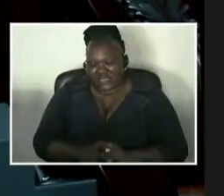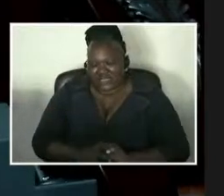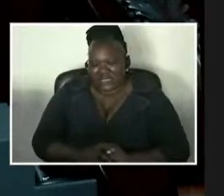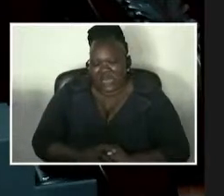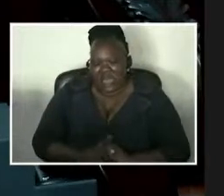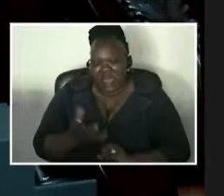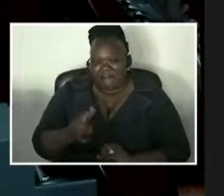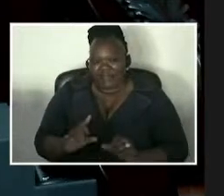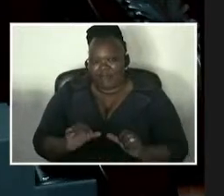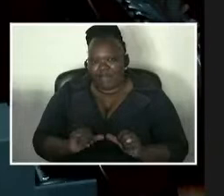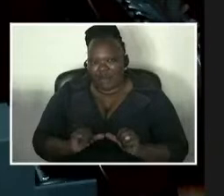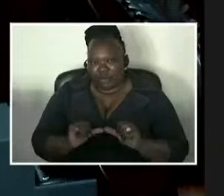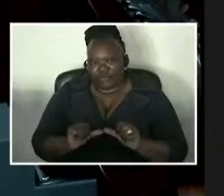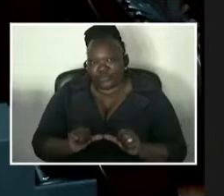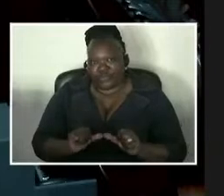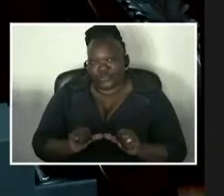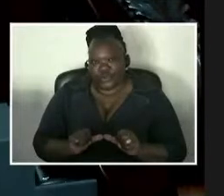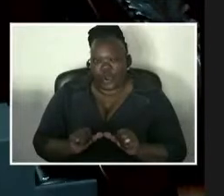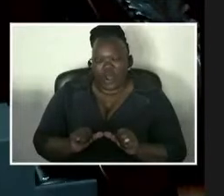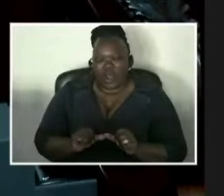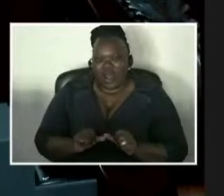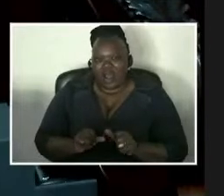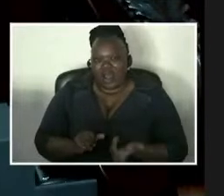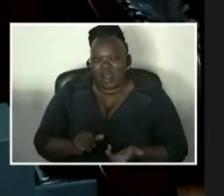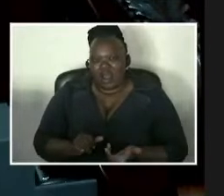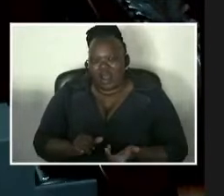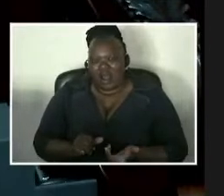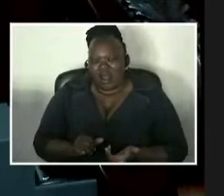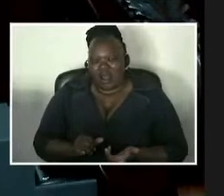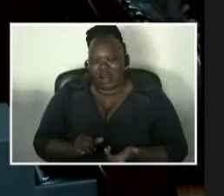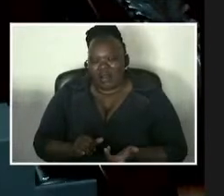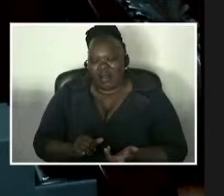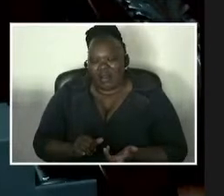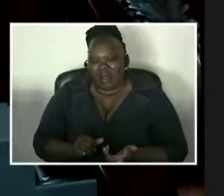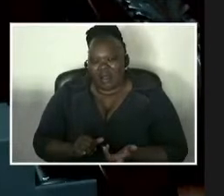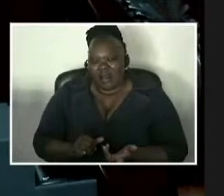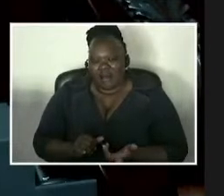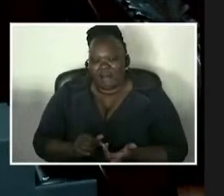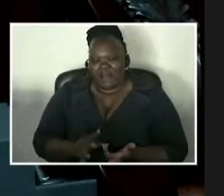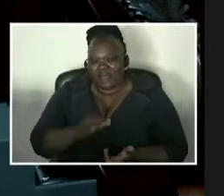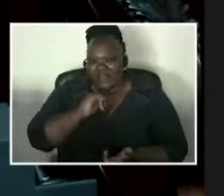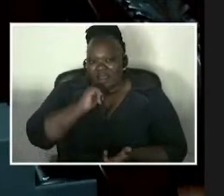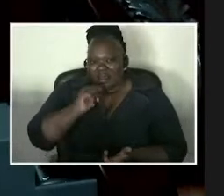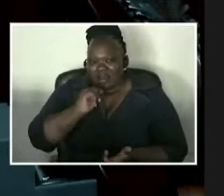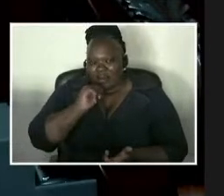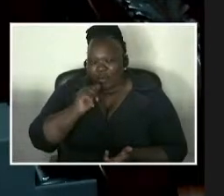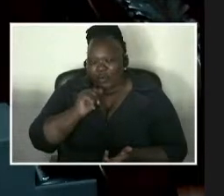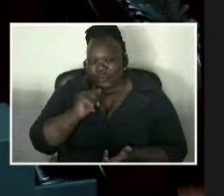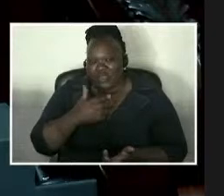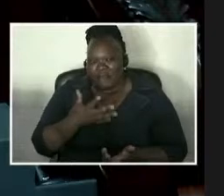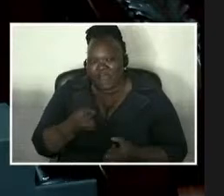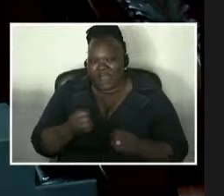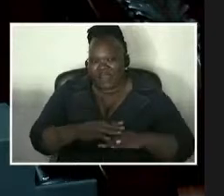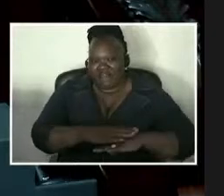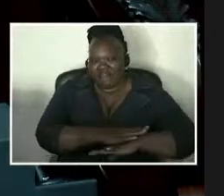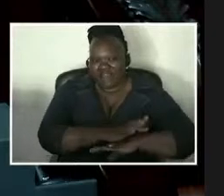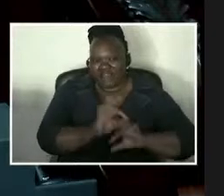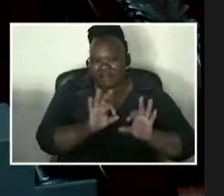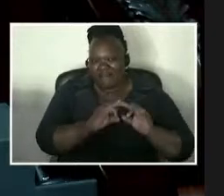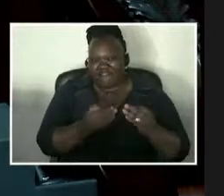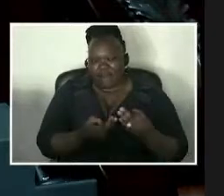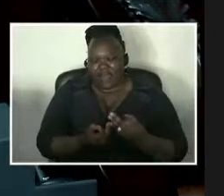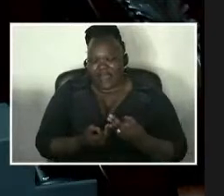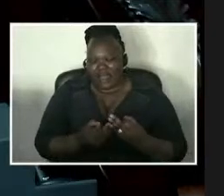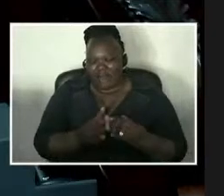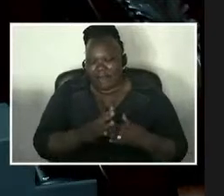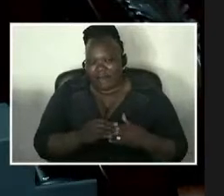they continued to work despite the fear of taking the virus home to their families brazilian natal had a dreadful